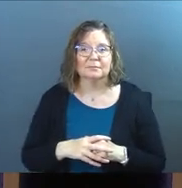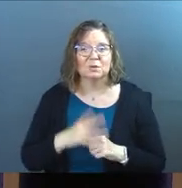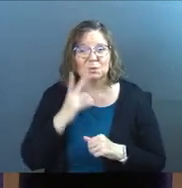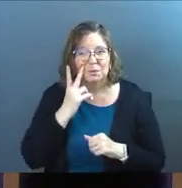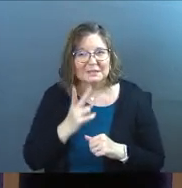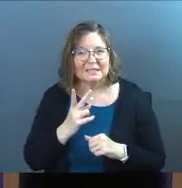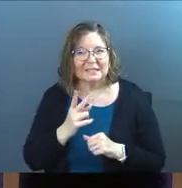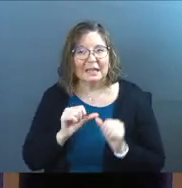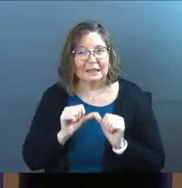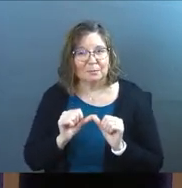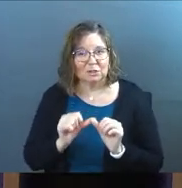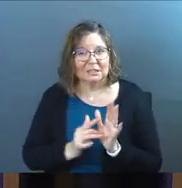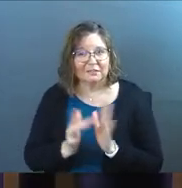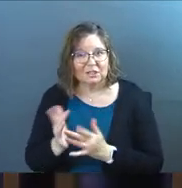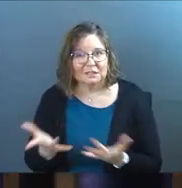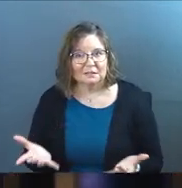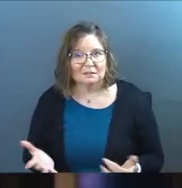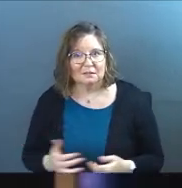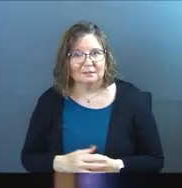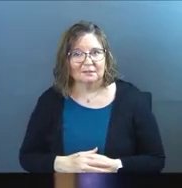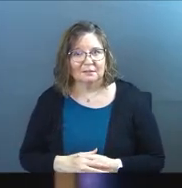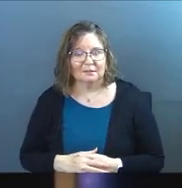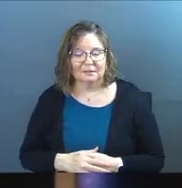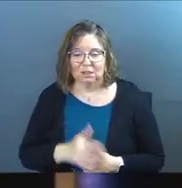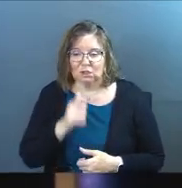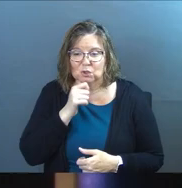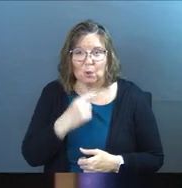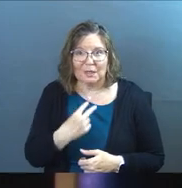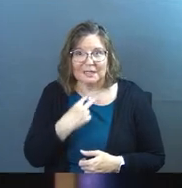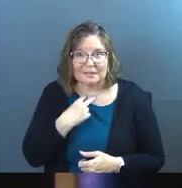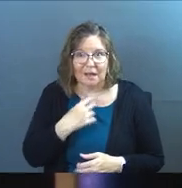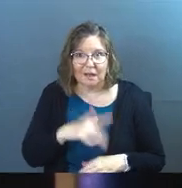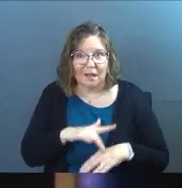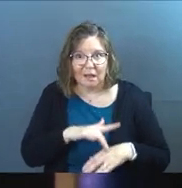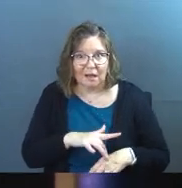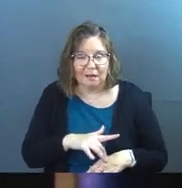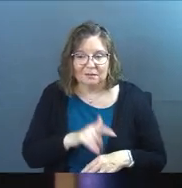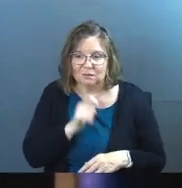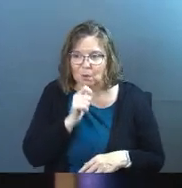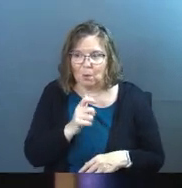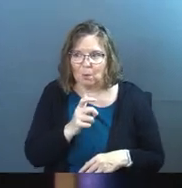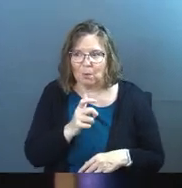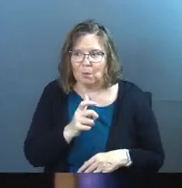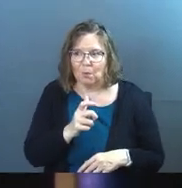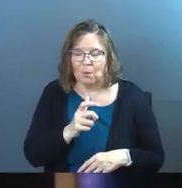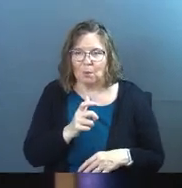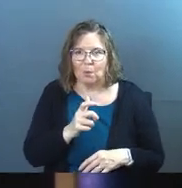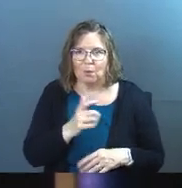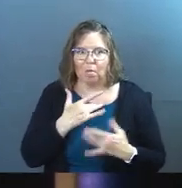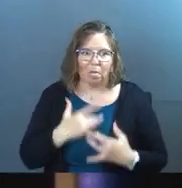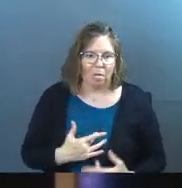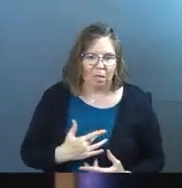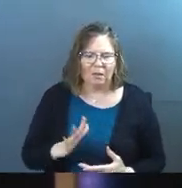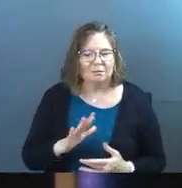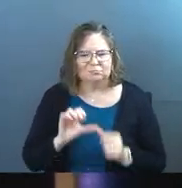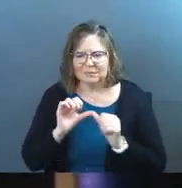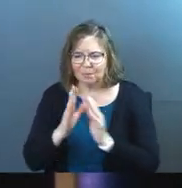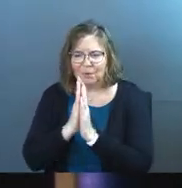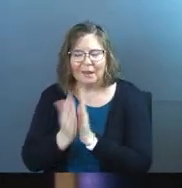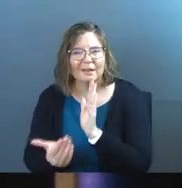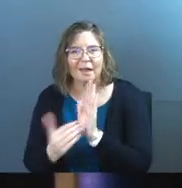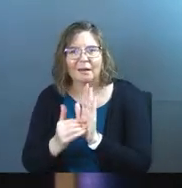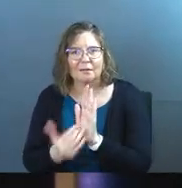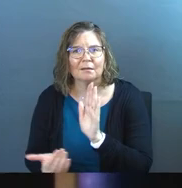Do you see the persistence of Jesus? Don't get stuck about it. Don't get in the dumps about it. Just pray